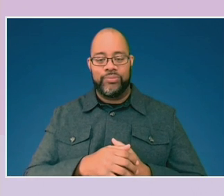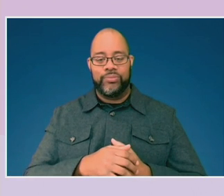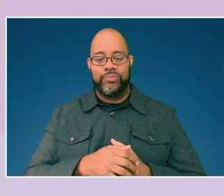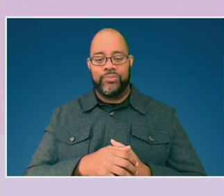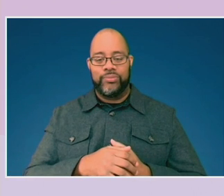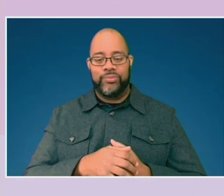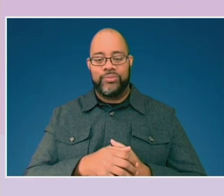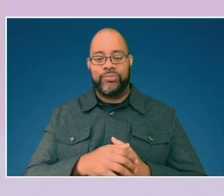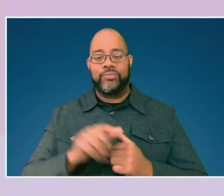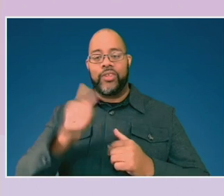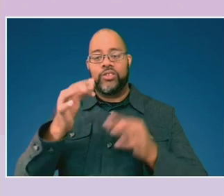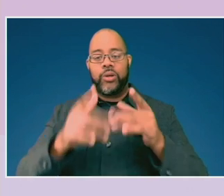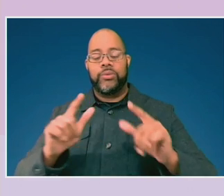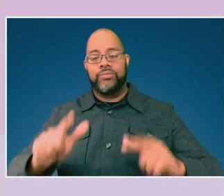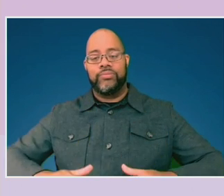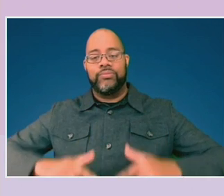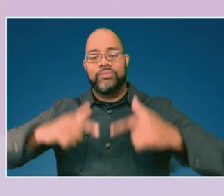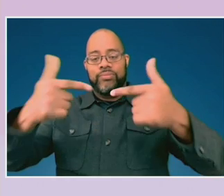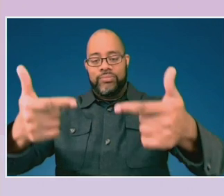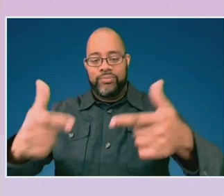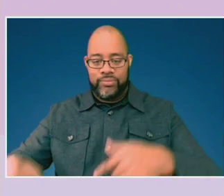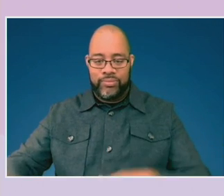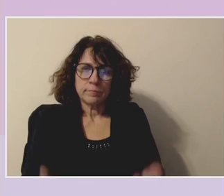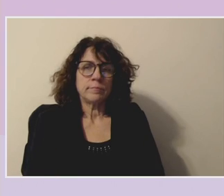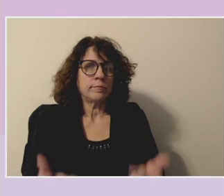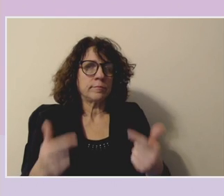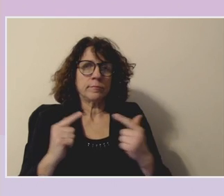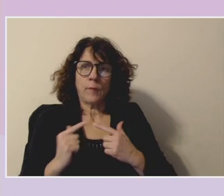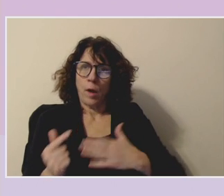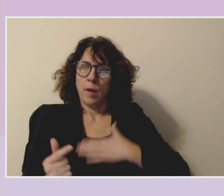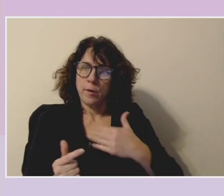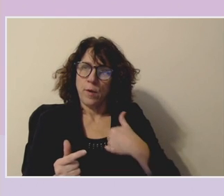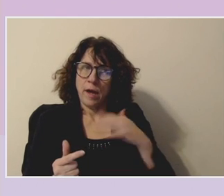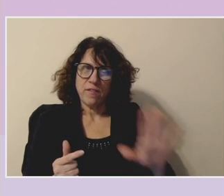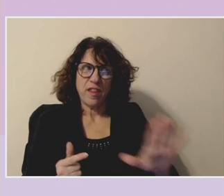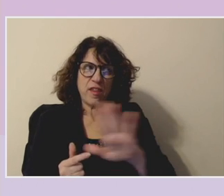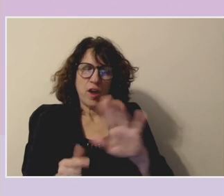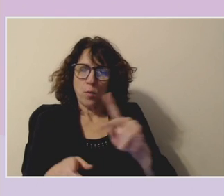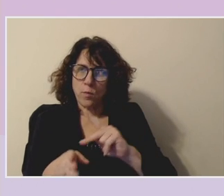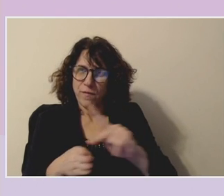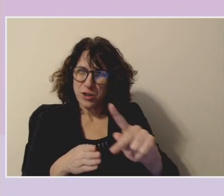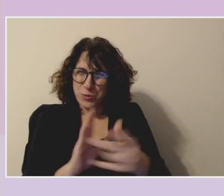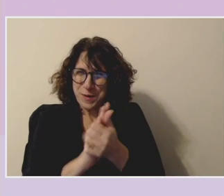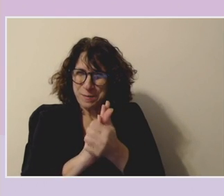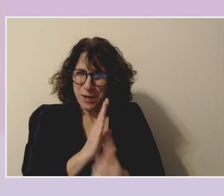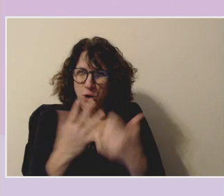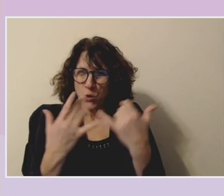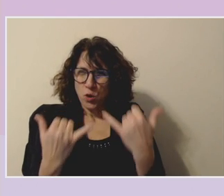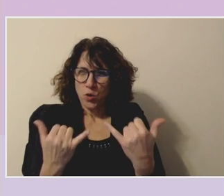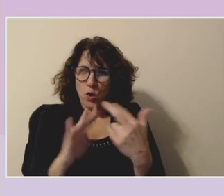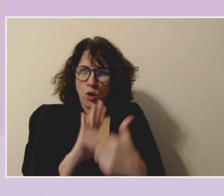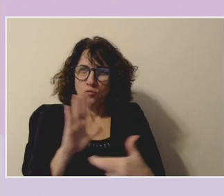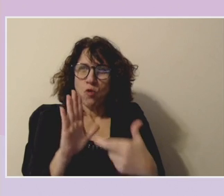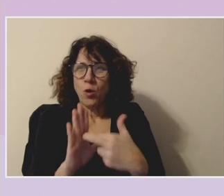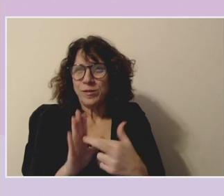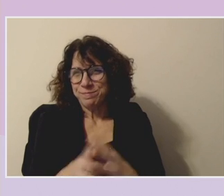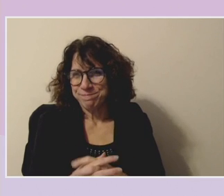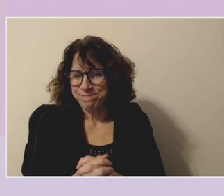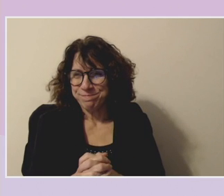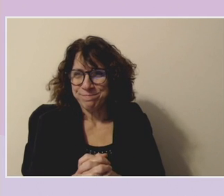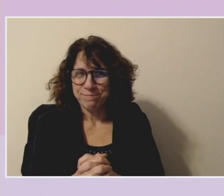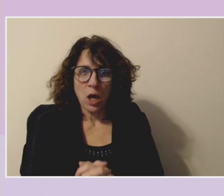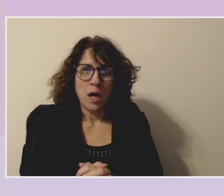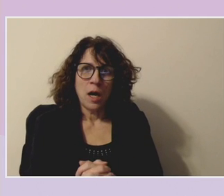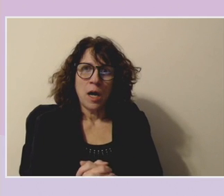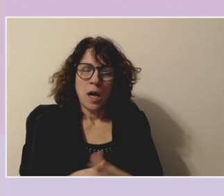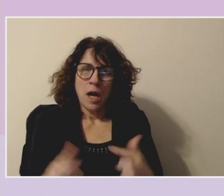your professional expertise as well as your current roles and speaking from those. So I'm